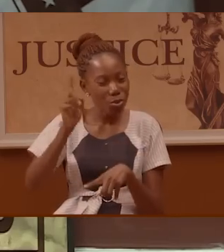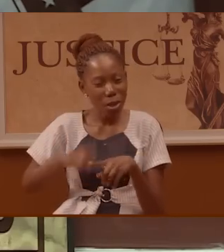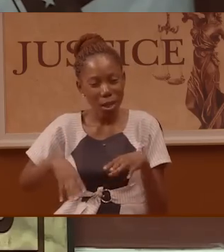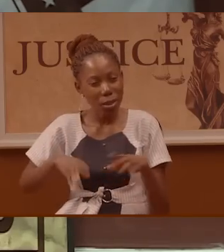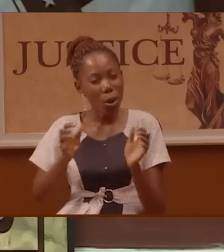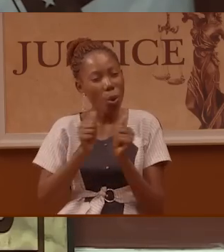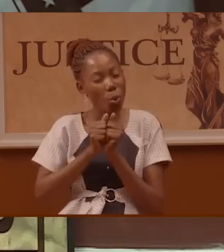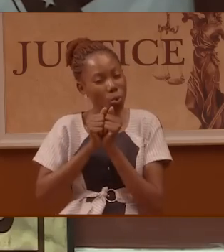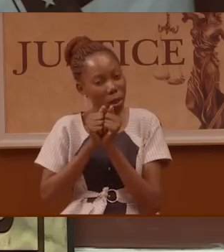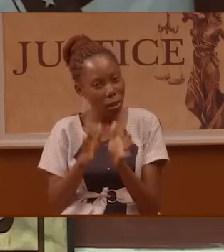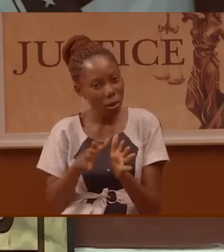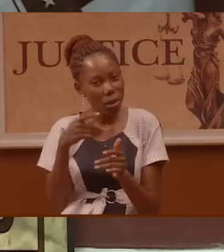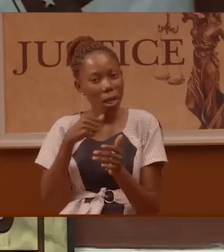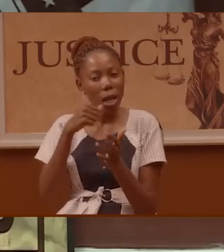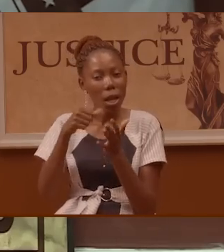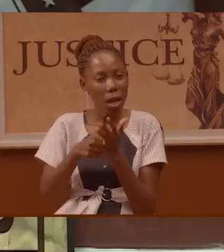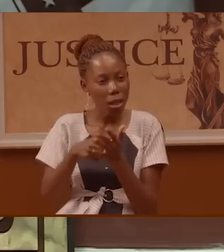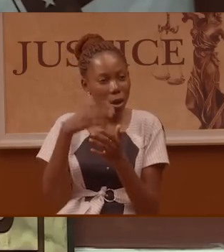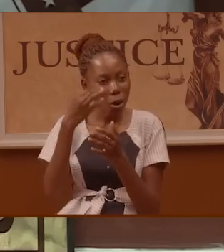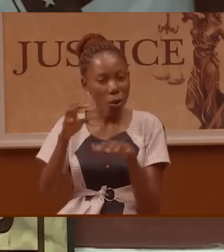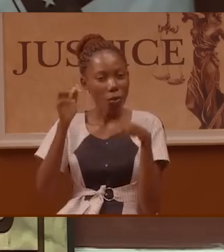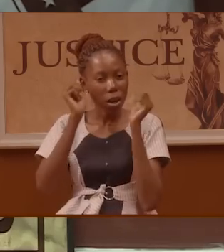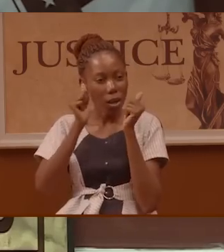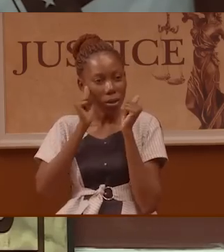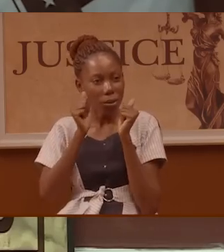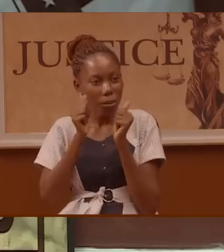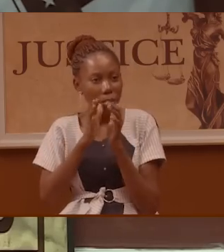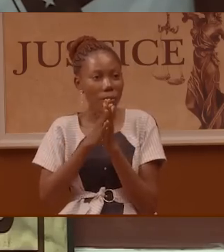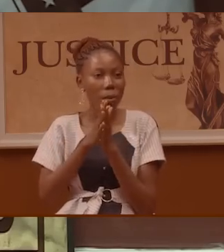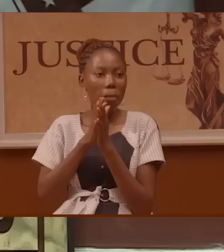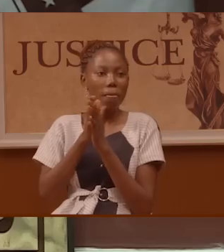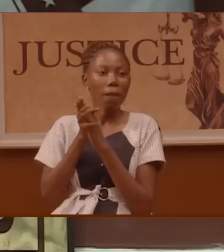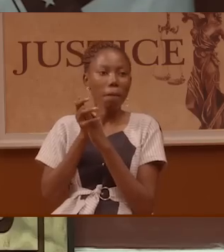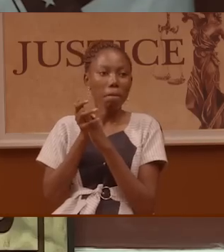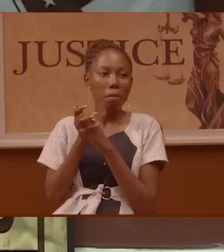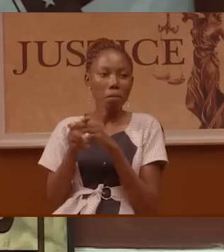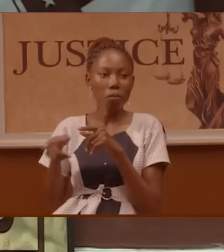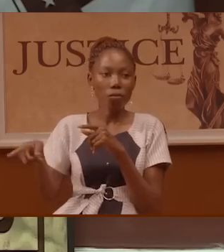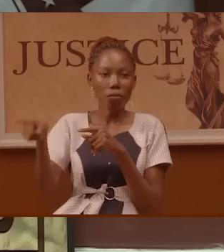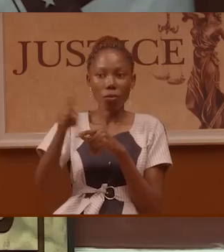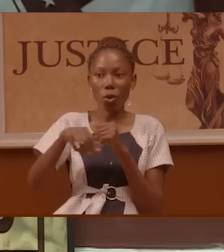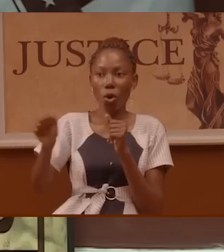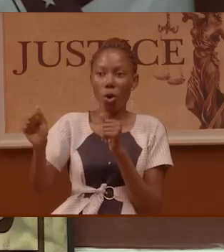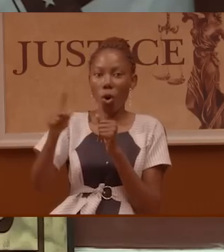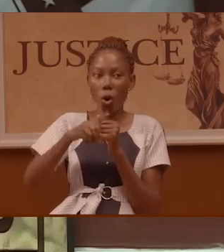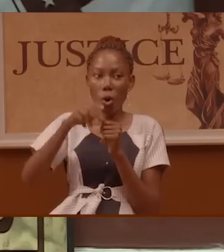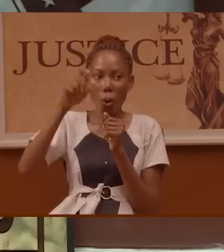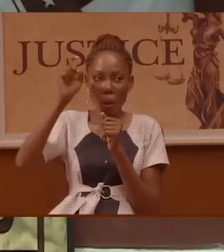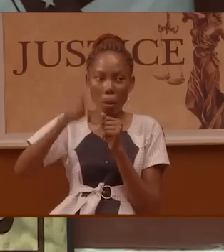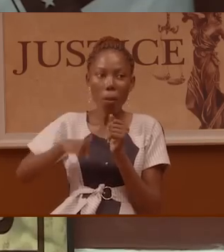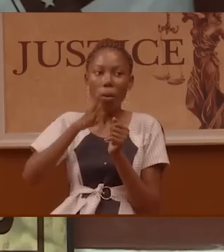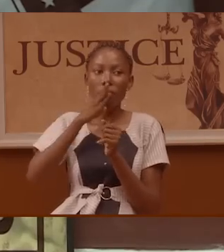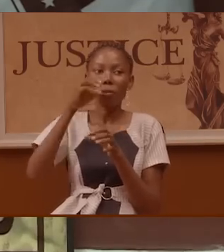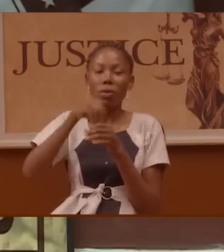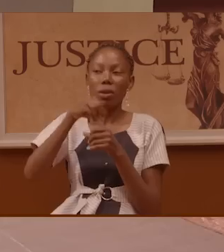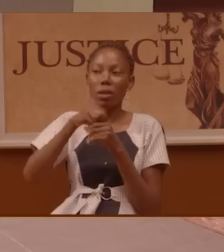Until you process that letter of administration. How do you process the letter of administration? All of you will be required. Your presence will be required